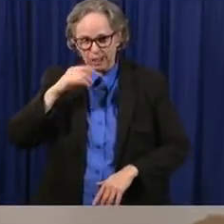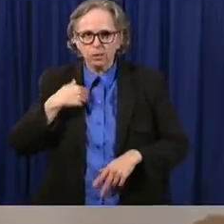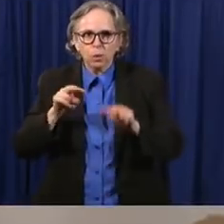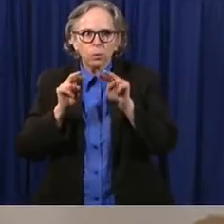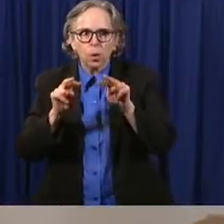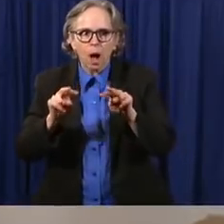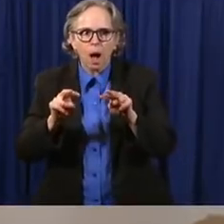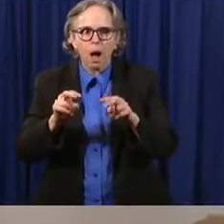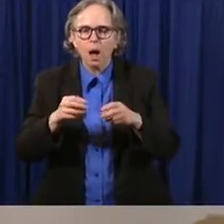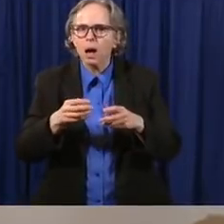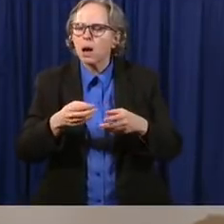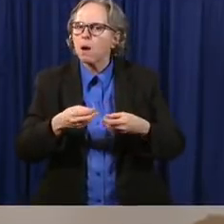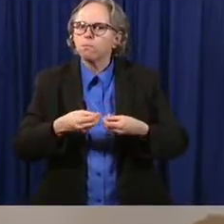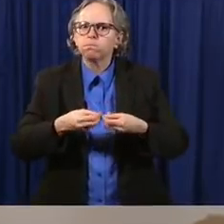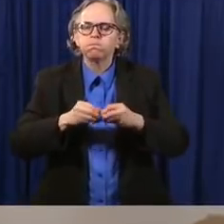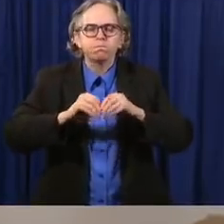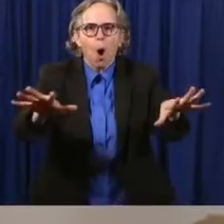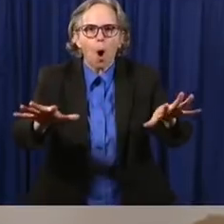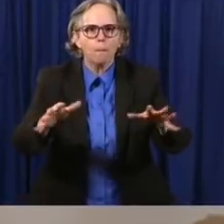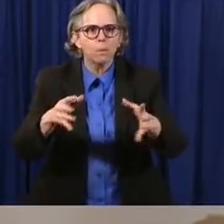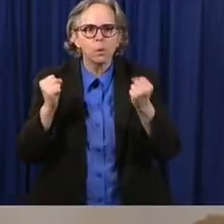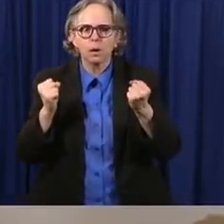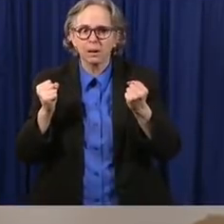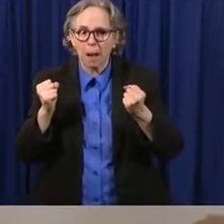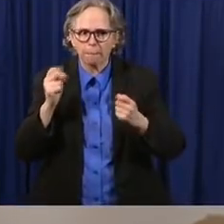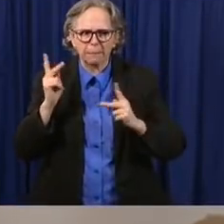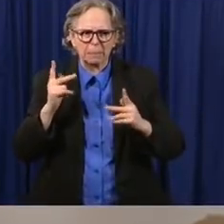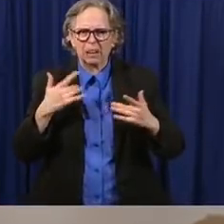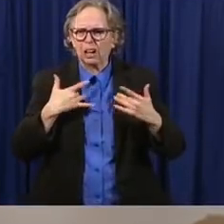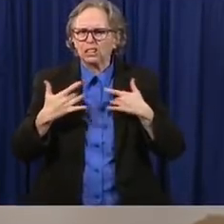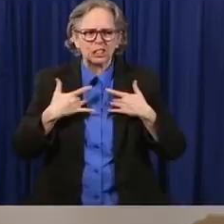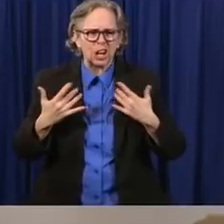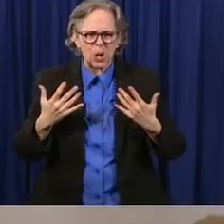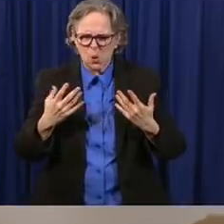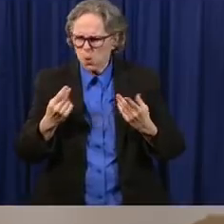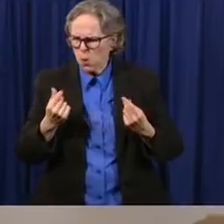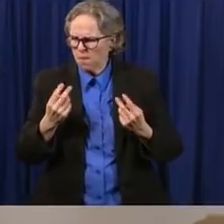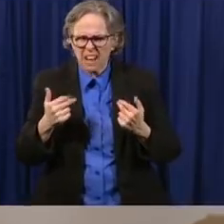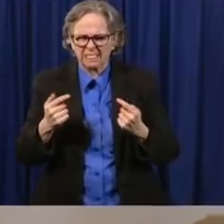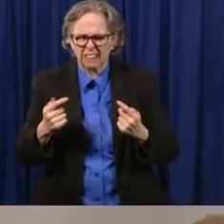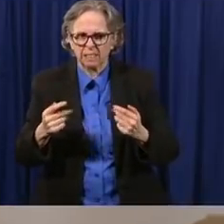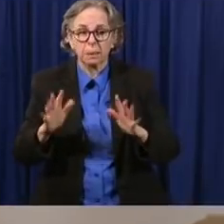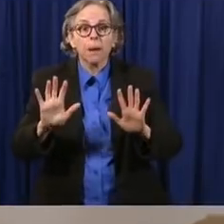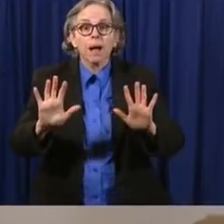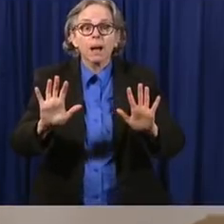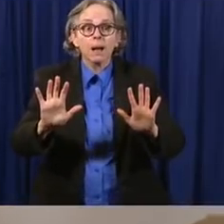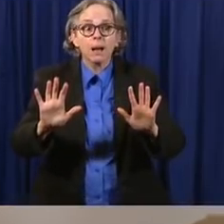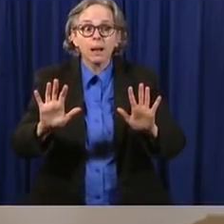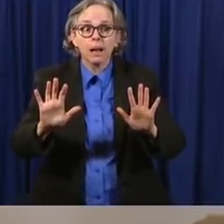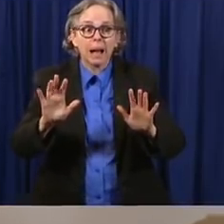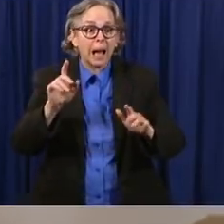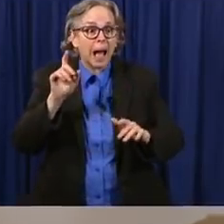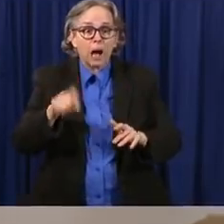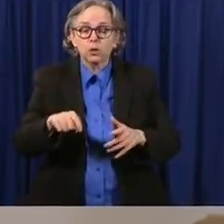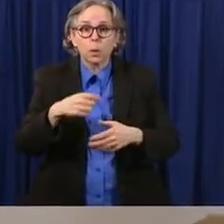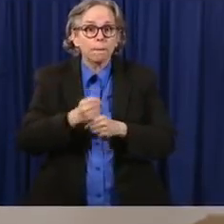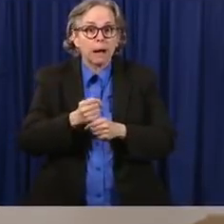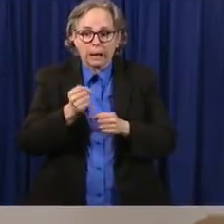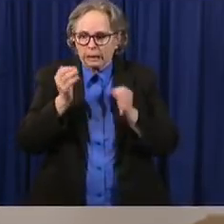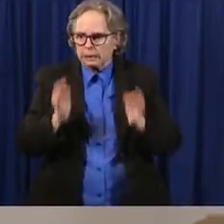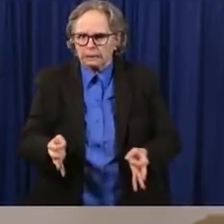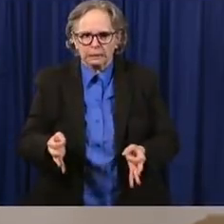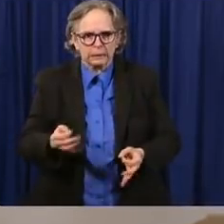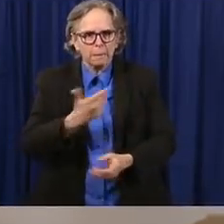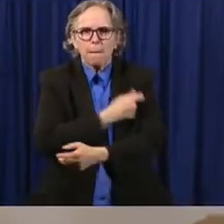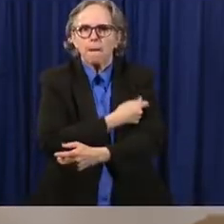quickly. And there were some people concerned about that. But judgments had to be made, and they made the judgment then, instead of waiting 5 years or whatever it would